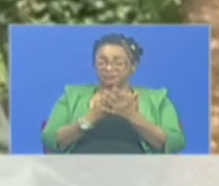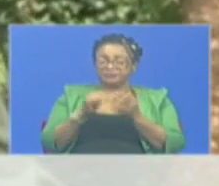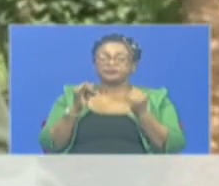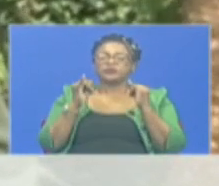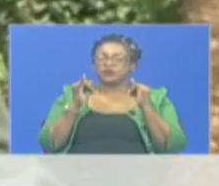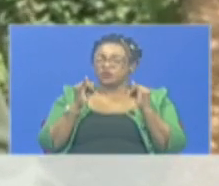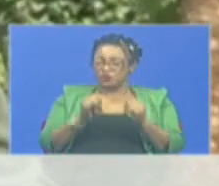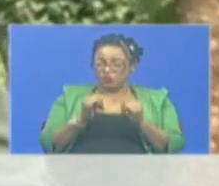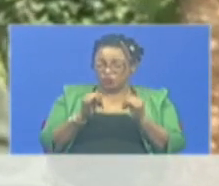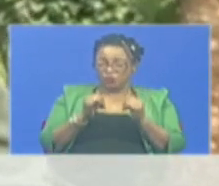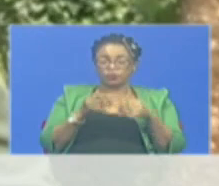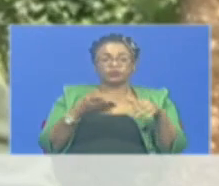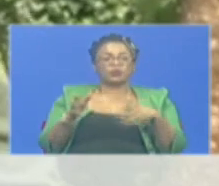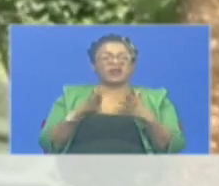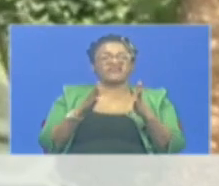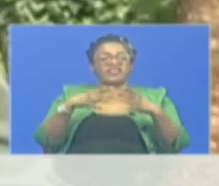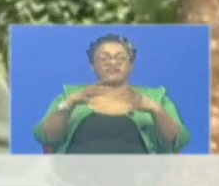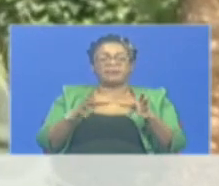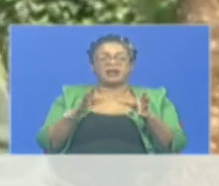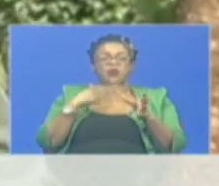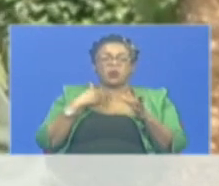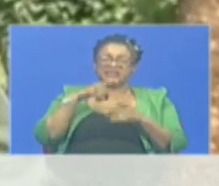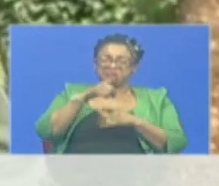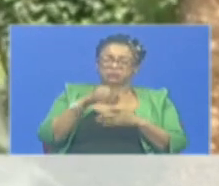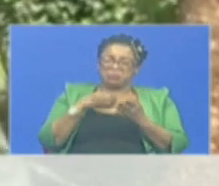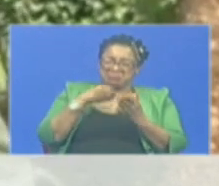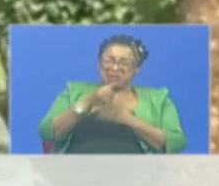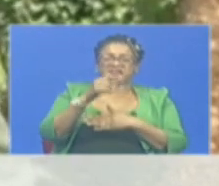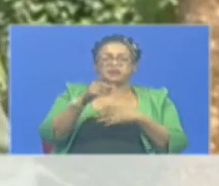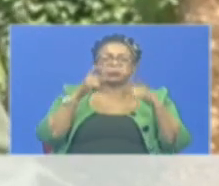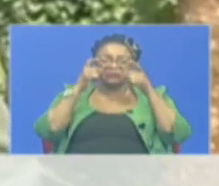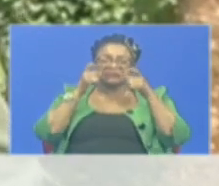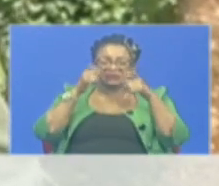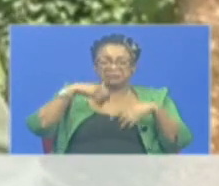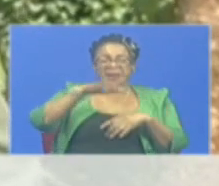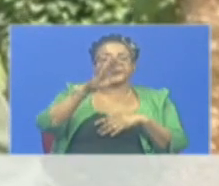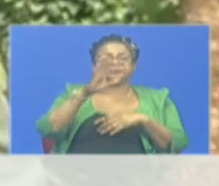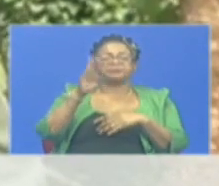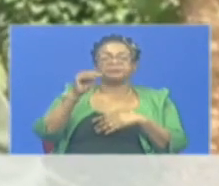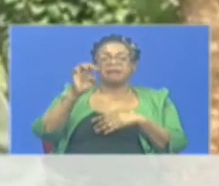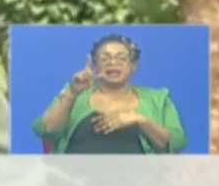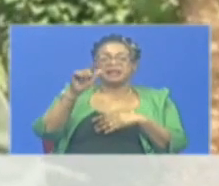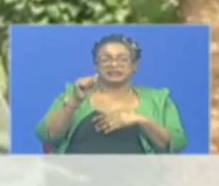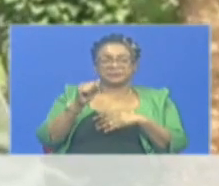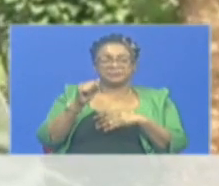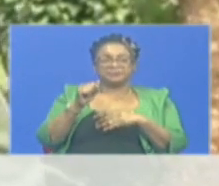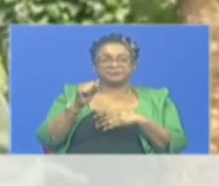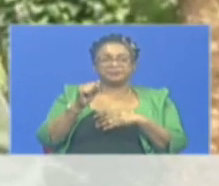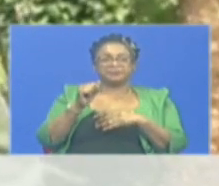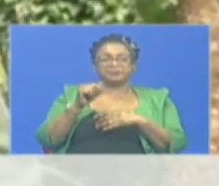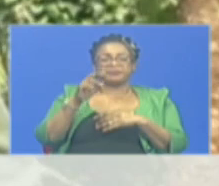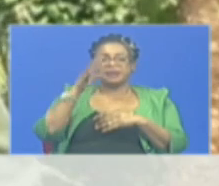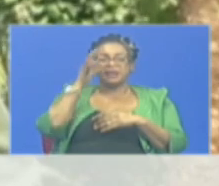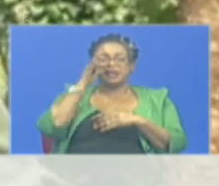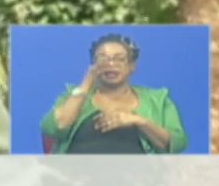now wants him to pay for his sins. Melita Oletenges, NTV, Nyeri County.